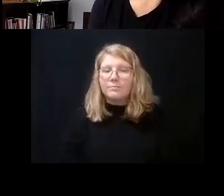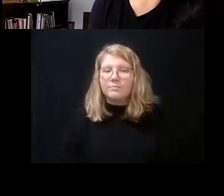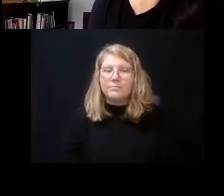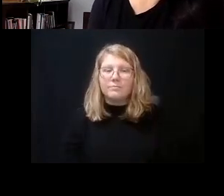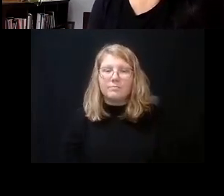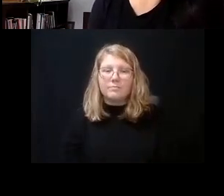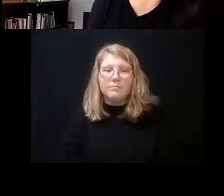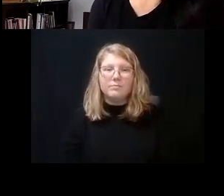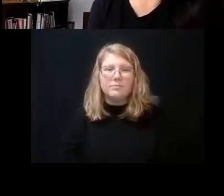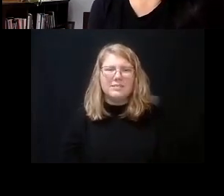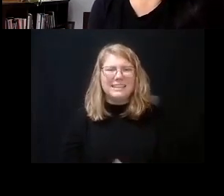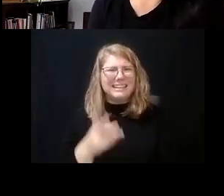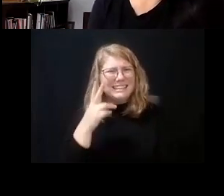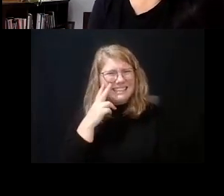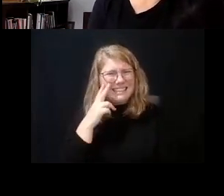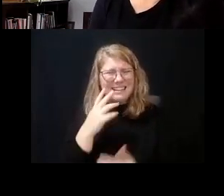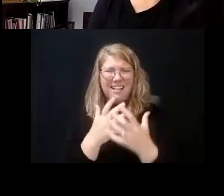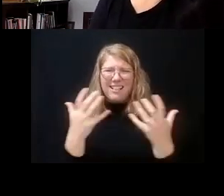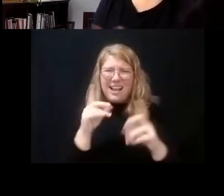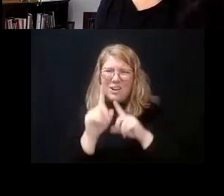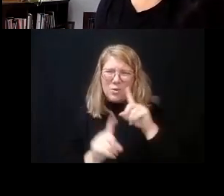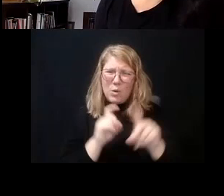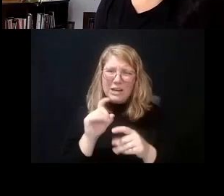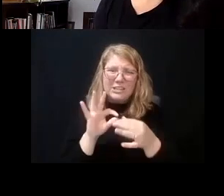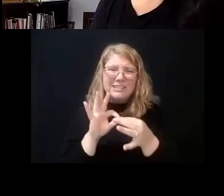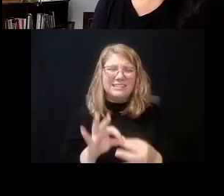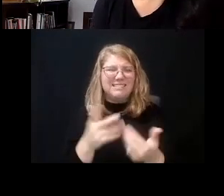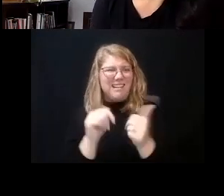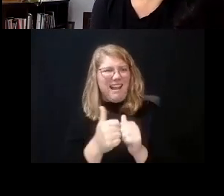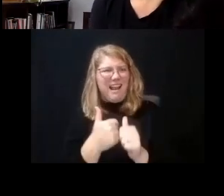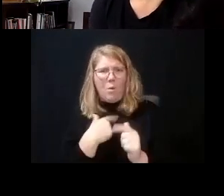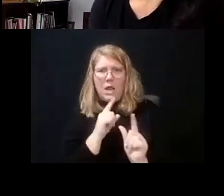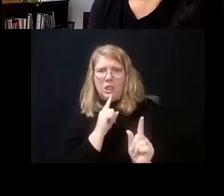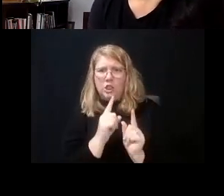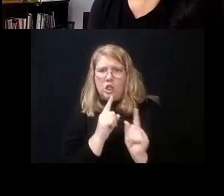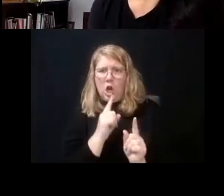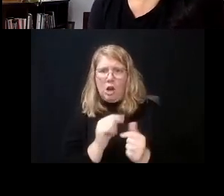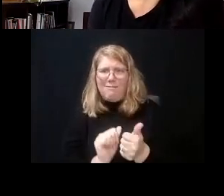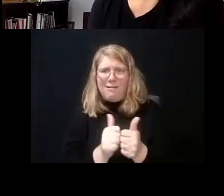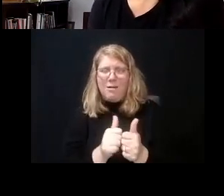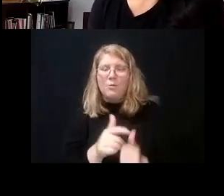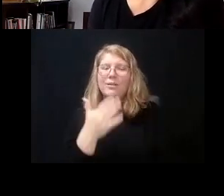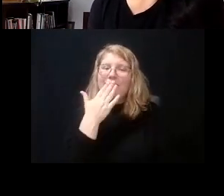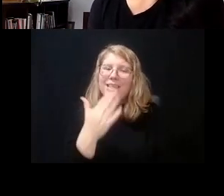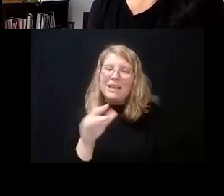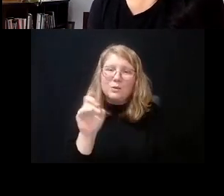I see kind of a lot of questions in there around, how do I talk about this? So thank you, Diane, for this slide.